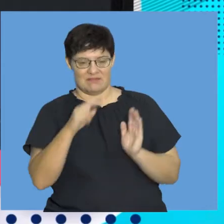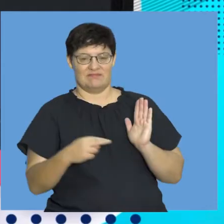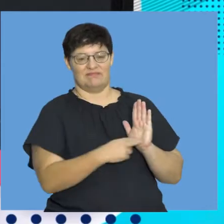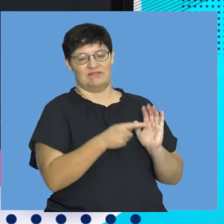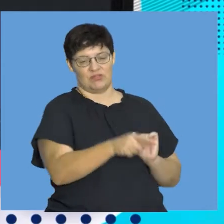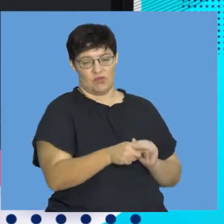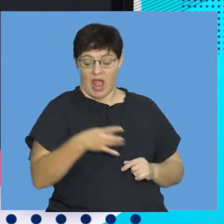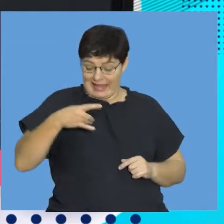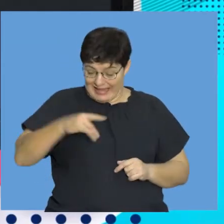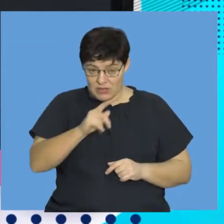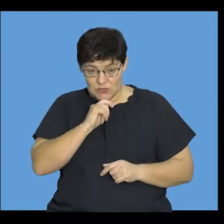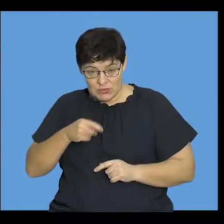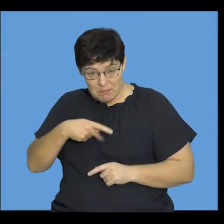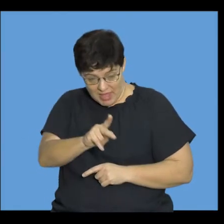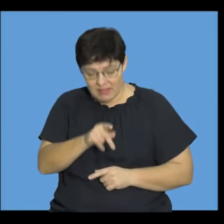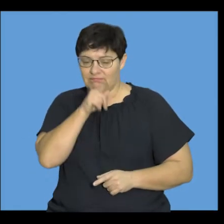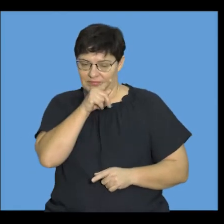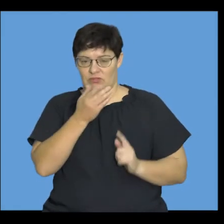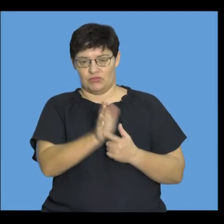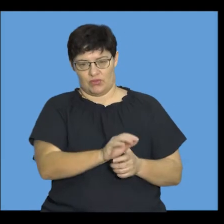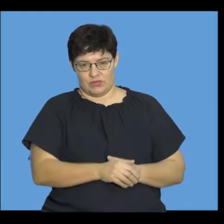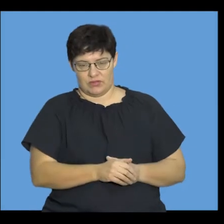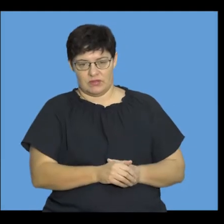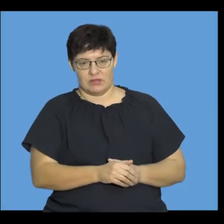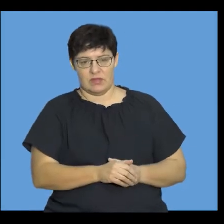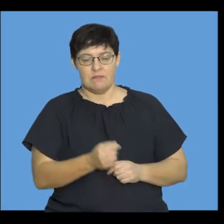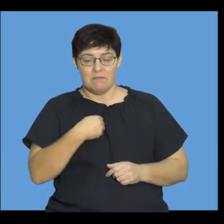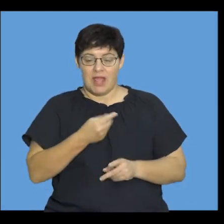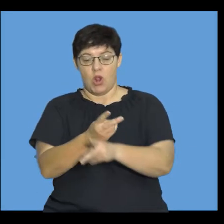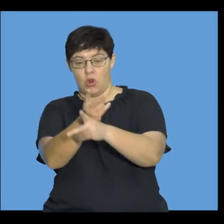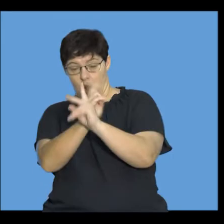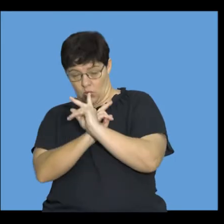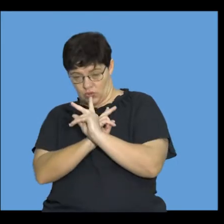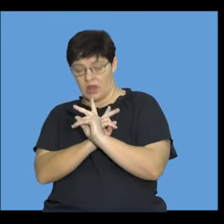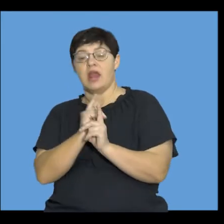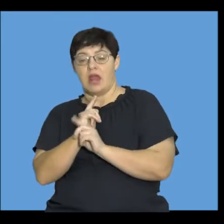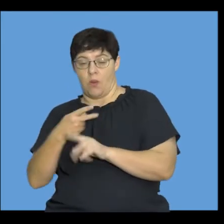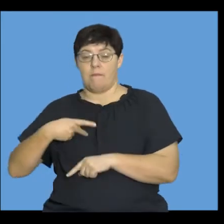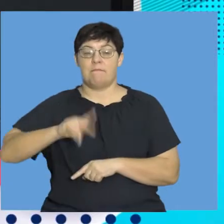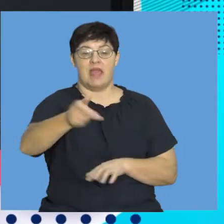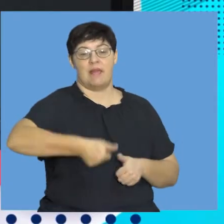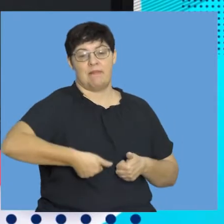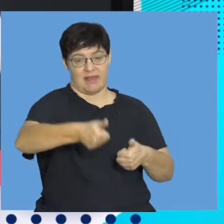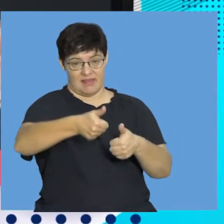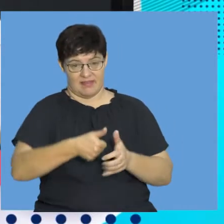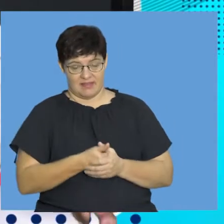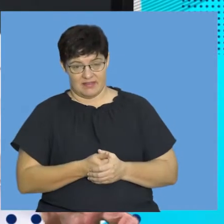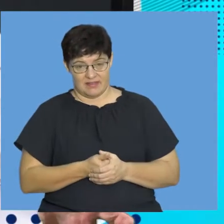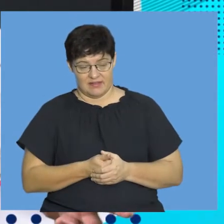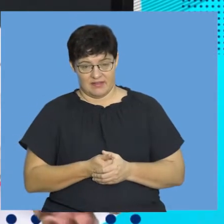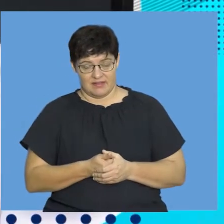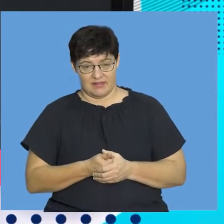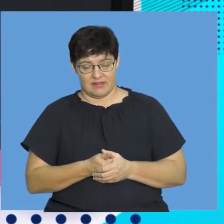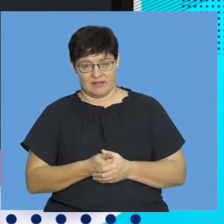reflected in my cash budget. Loan repayments, obviously, if you are repaying the